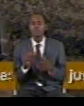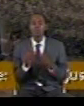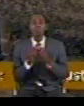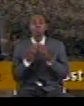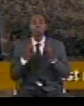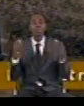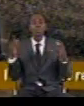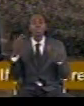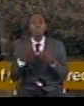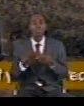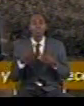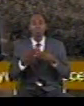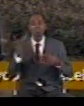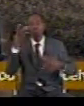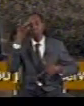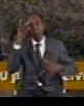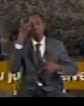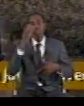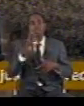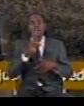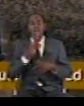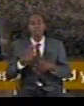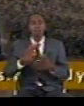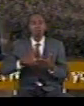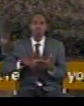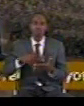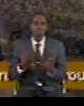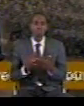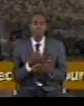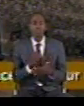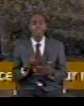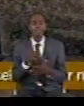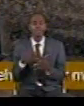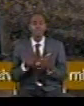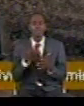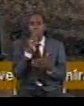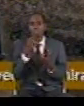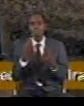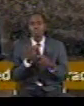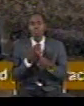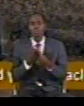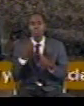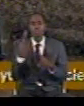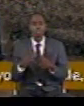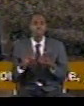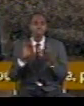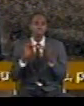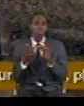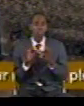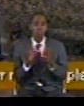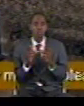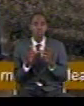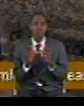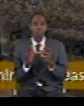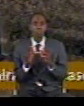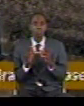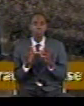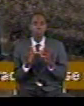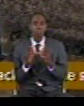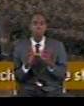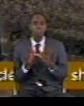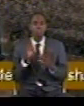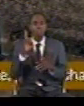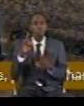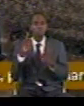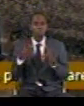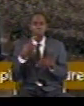washed away. This is coming from the social media of who says that,